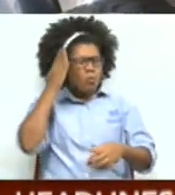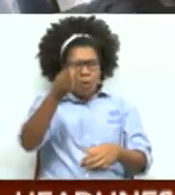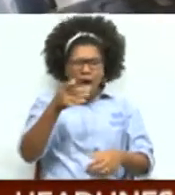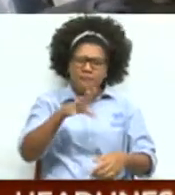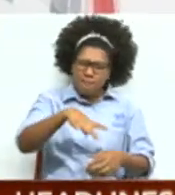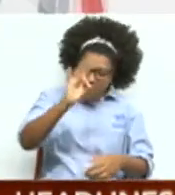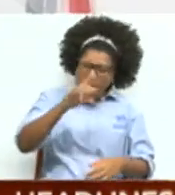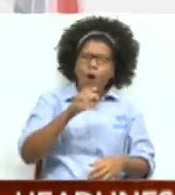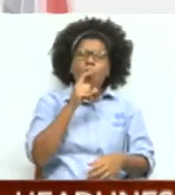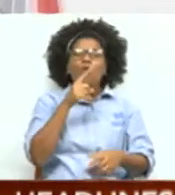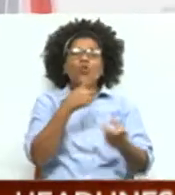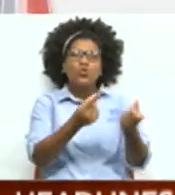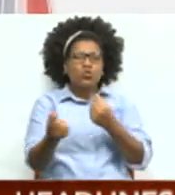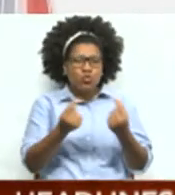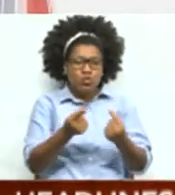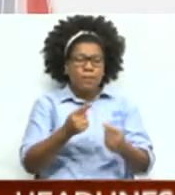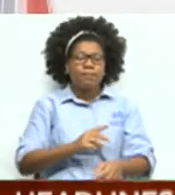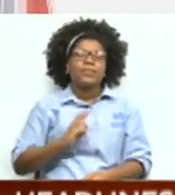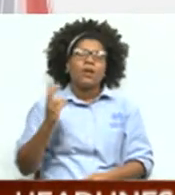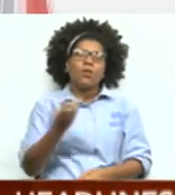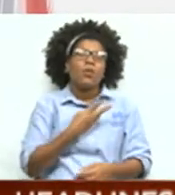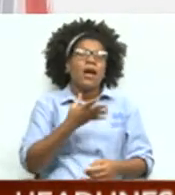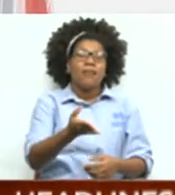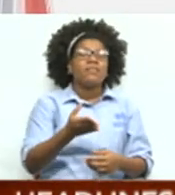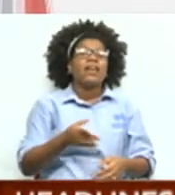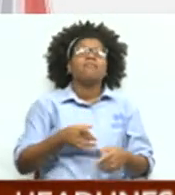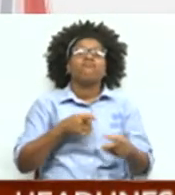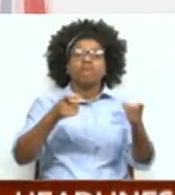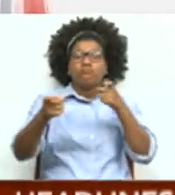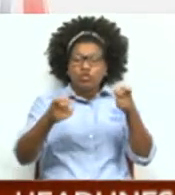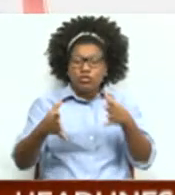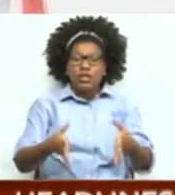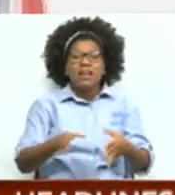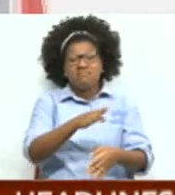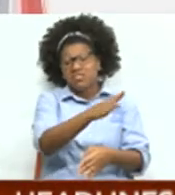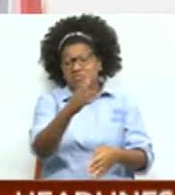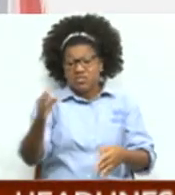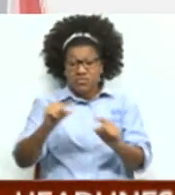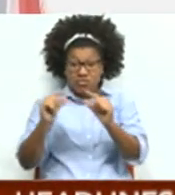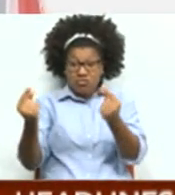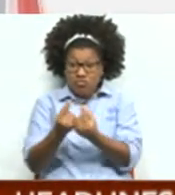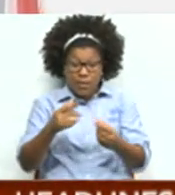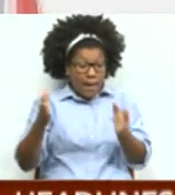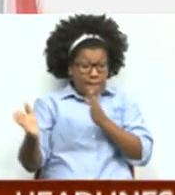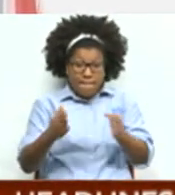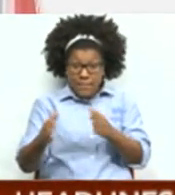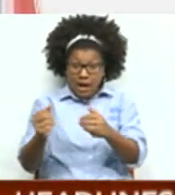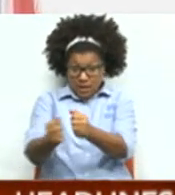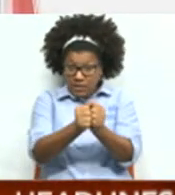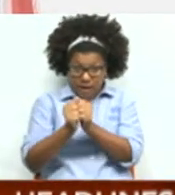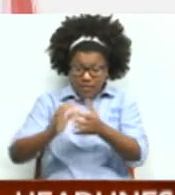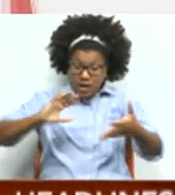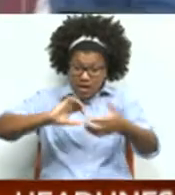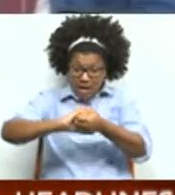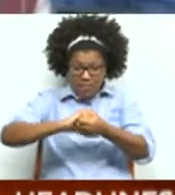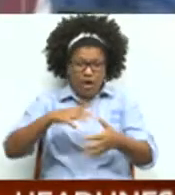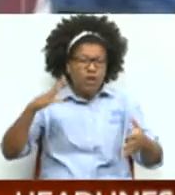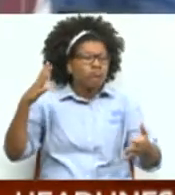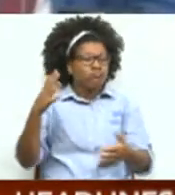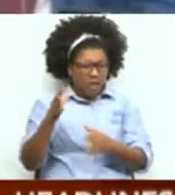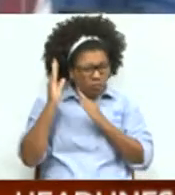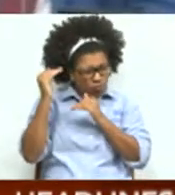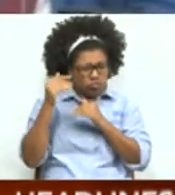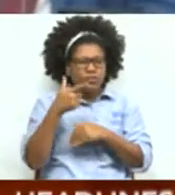have deployed a coordinated multi-agency approach and are hopeful in making a breakthrough. Minister of Housing and